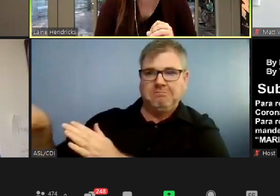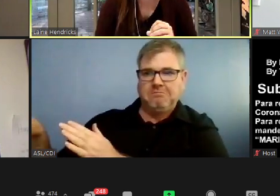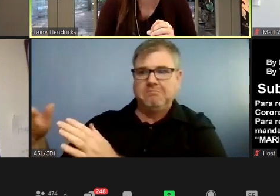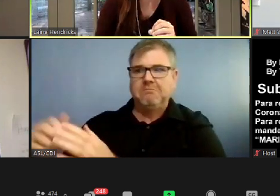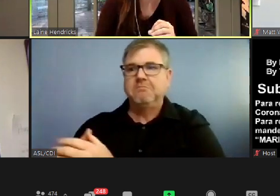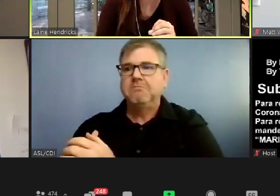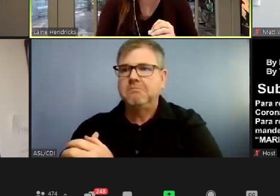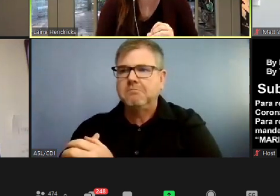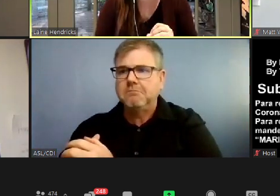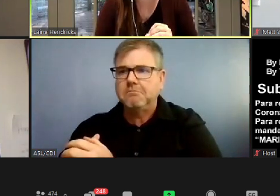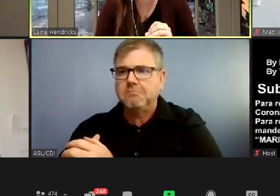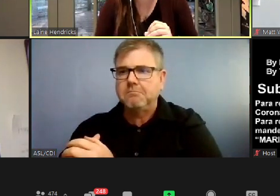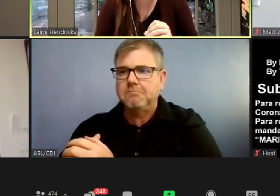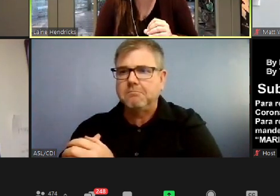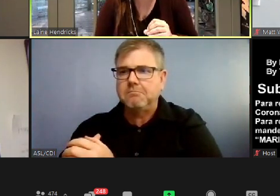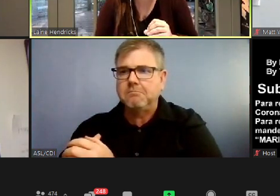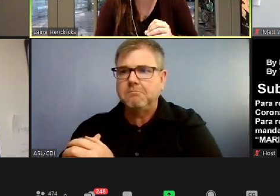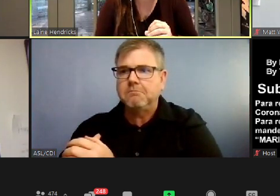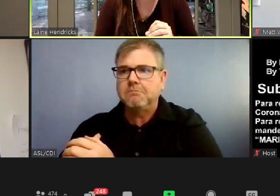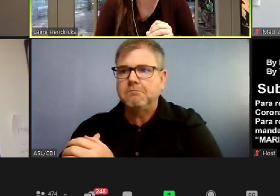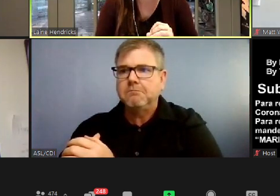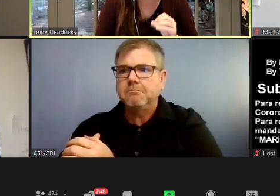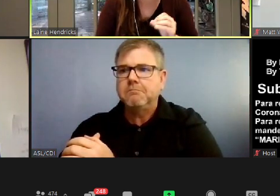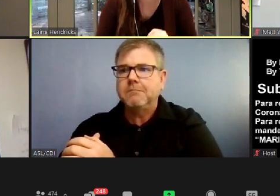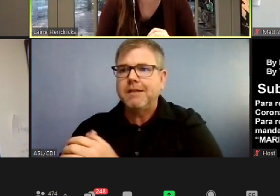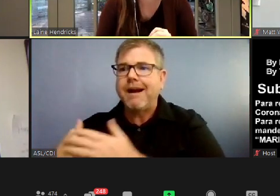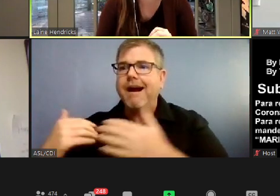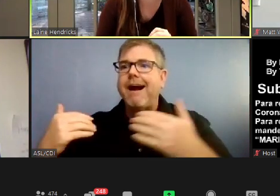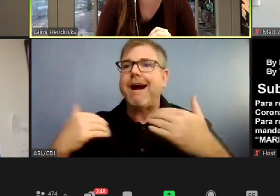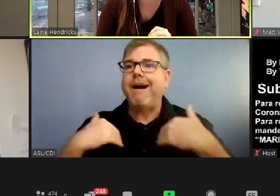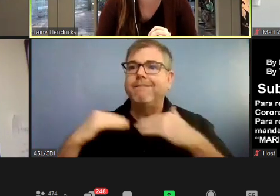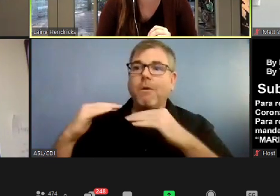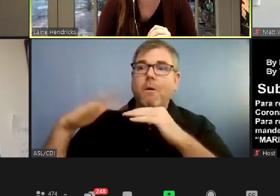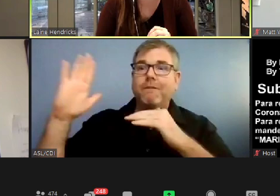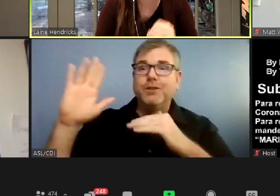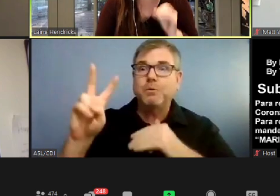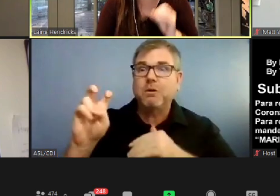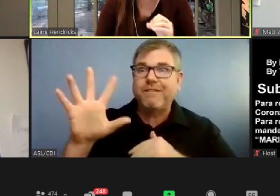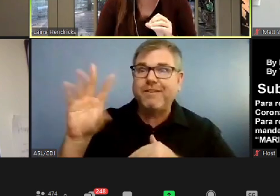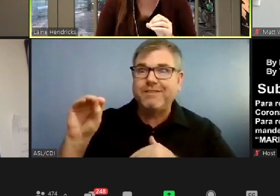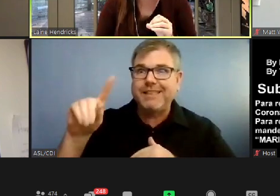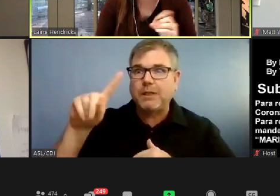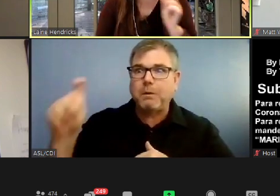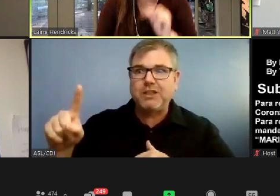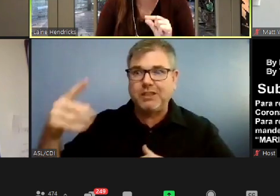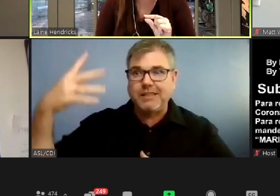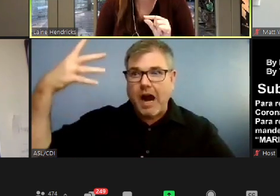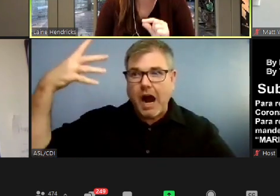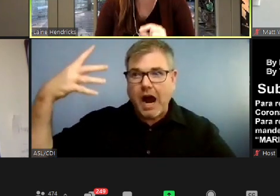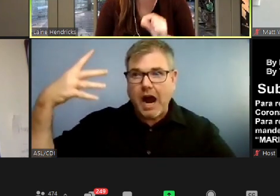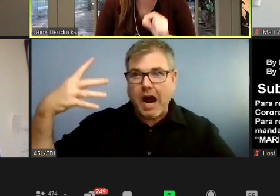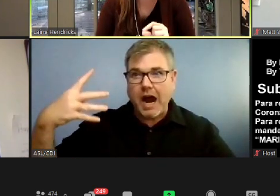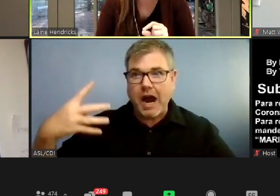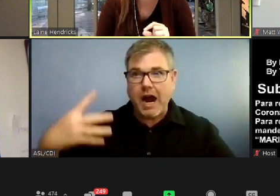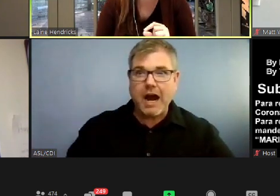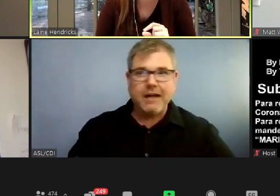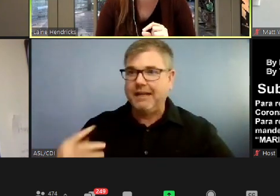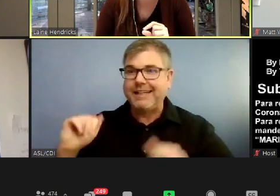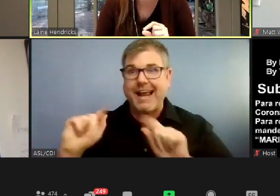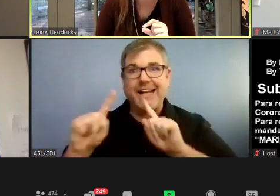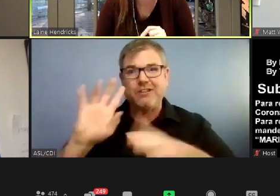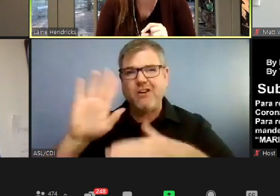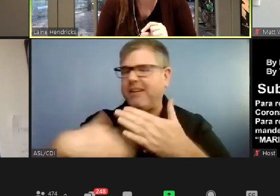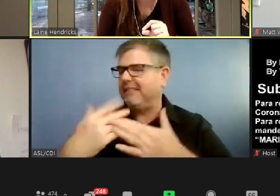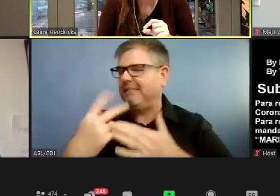well over 250 questions come in, so I can tell you we probably won't have enough time for all, but I do want to remind people on that website is also